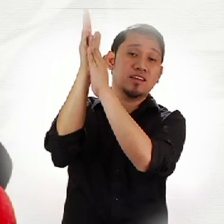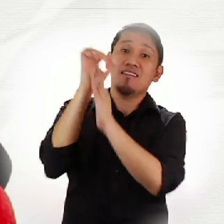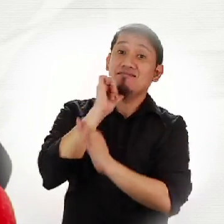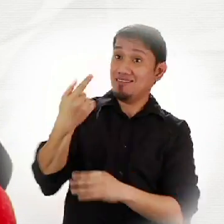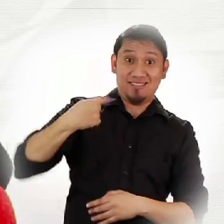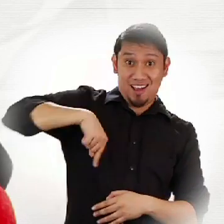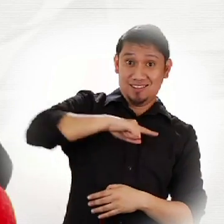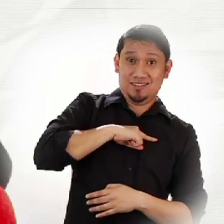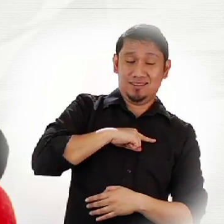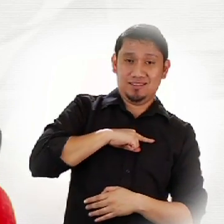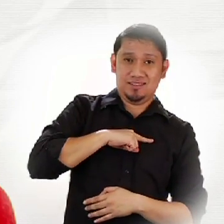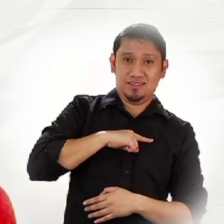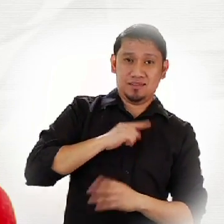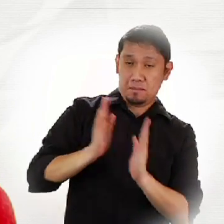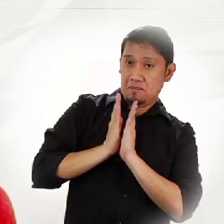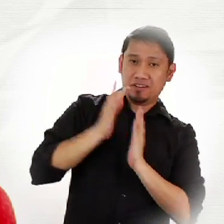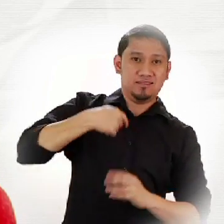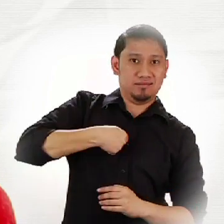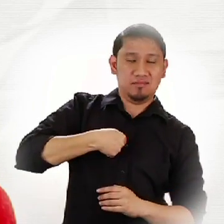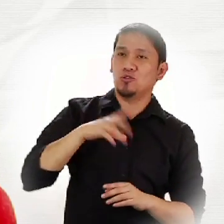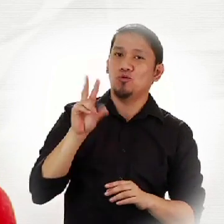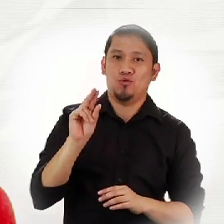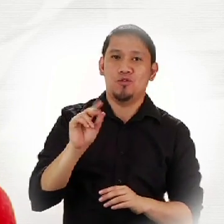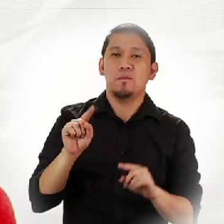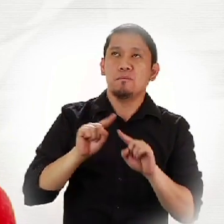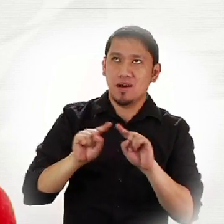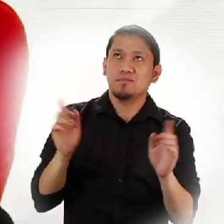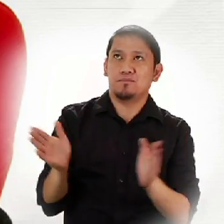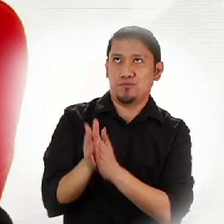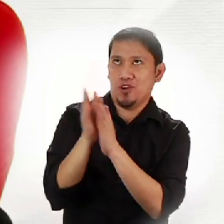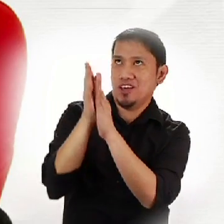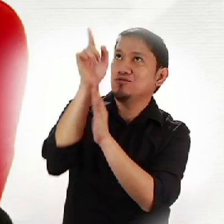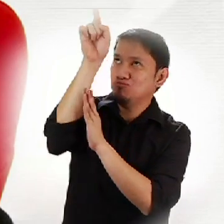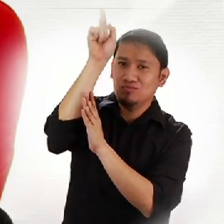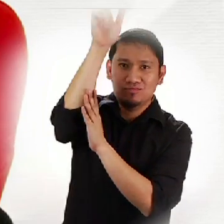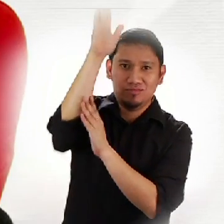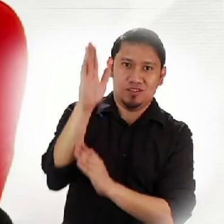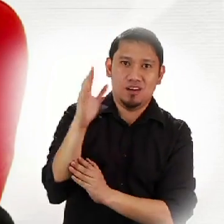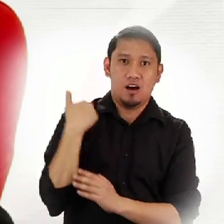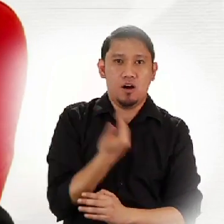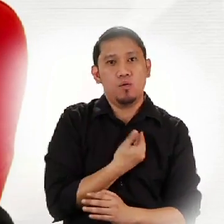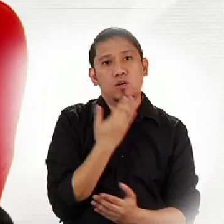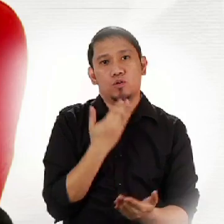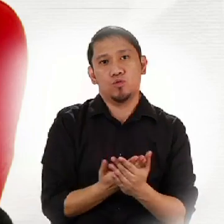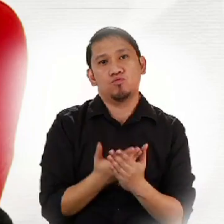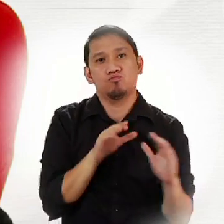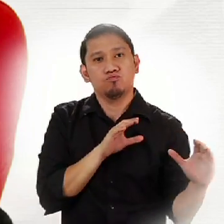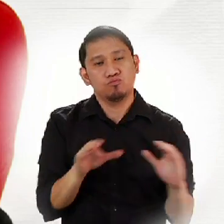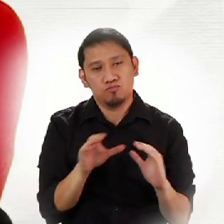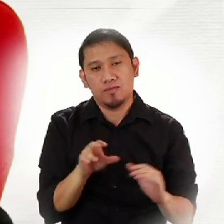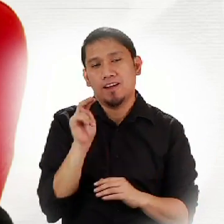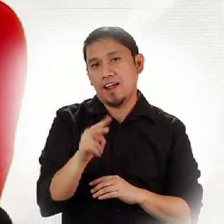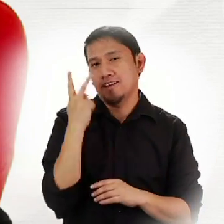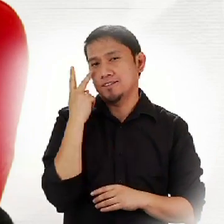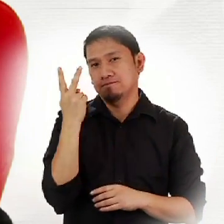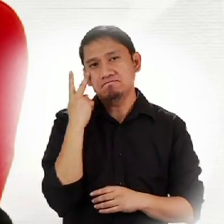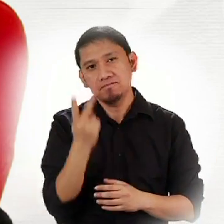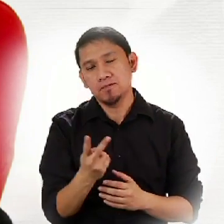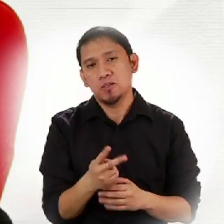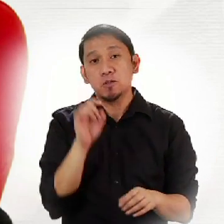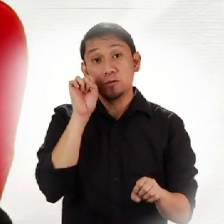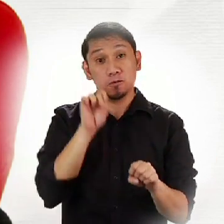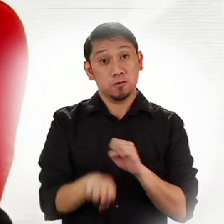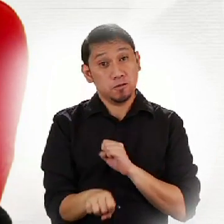to us. It should be given to God. Our good deeds must be made visible so